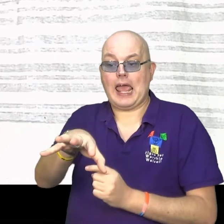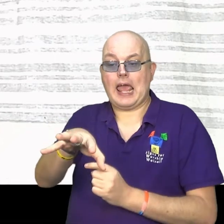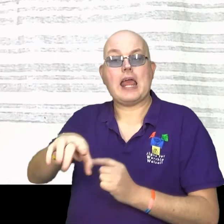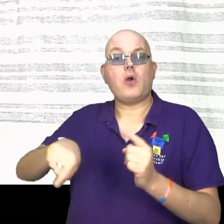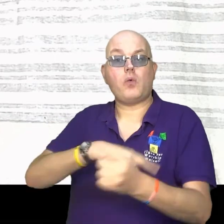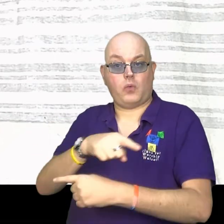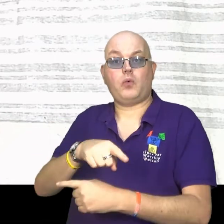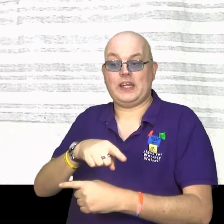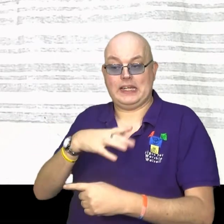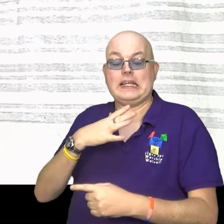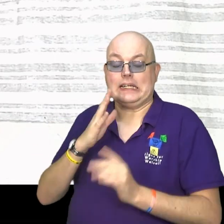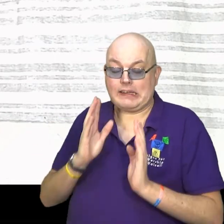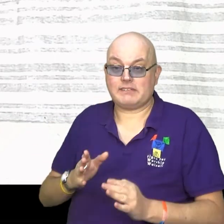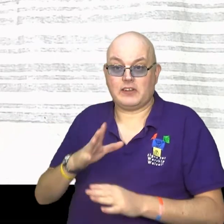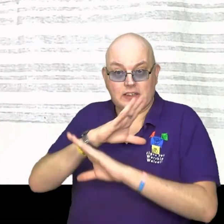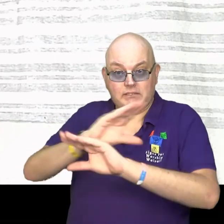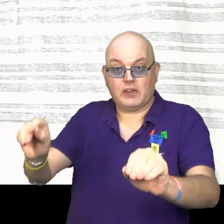that God too.